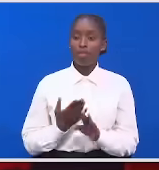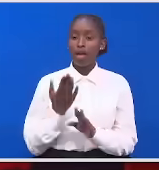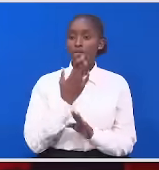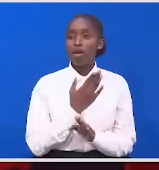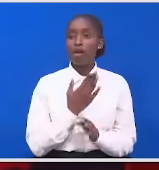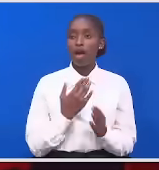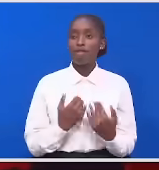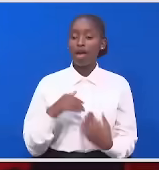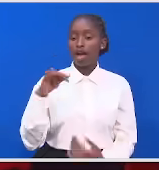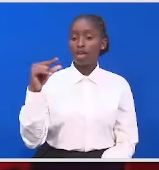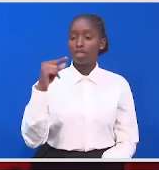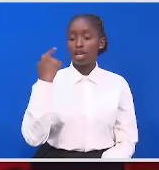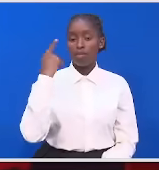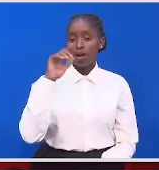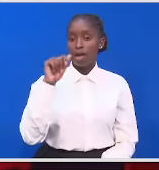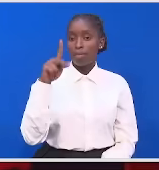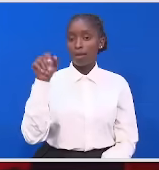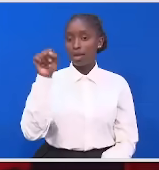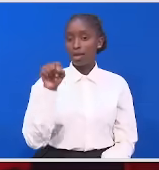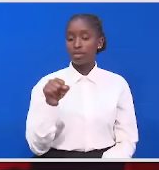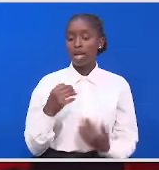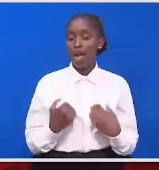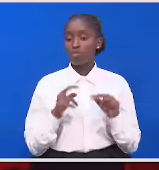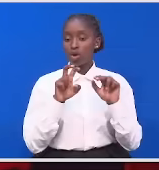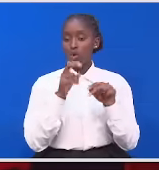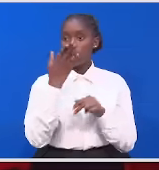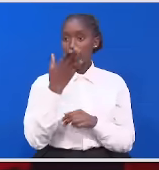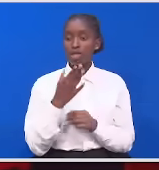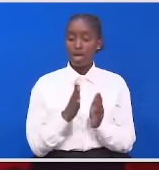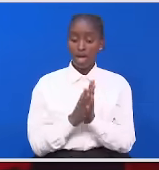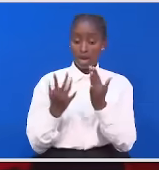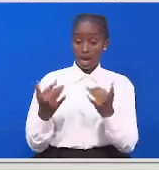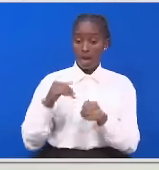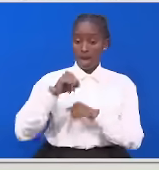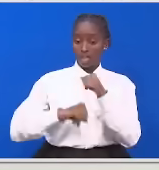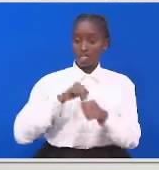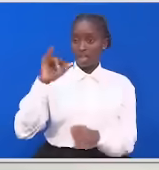the former DIG of APS, Nur Gabo, was there, the current acting IG,